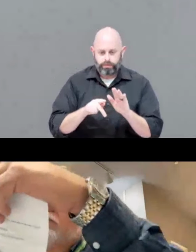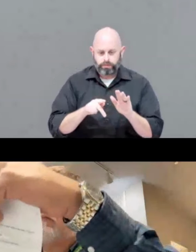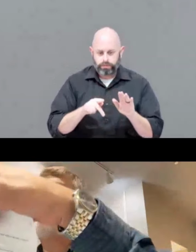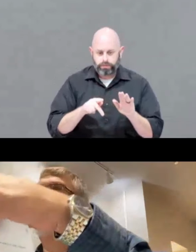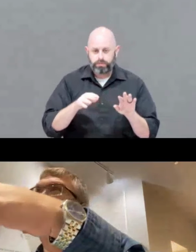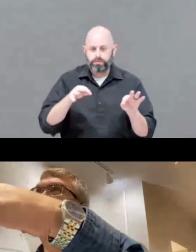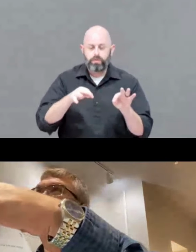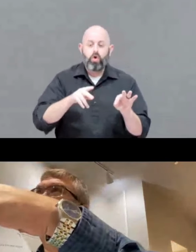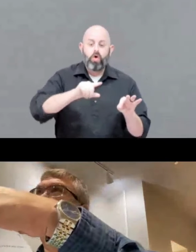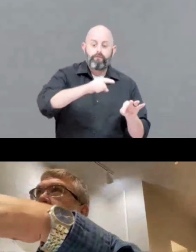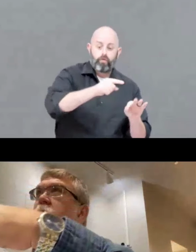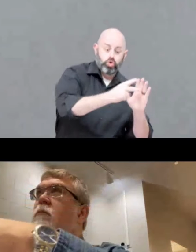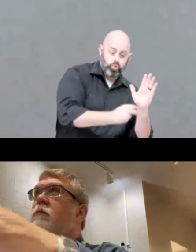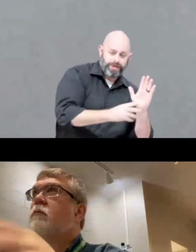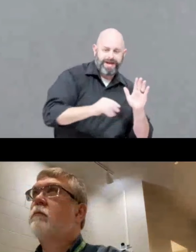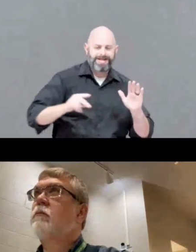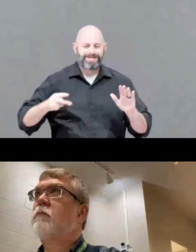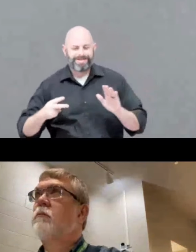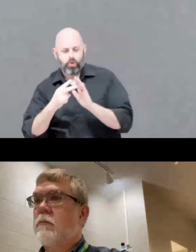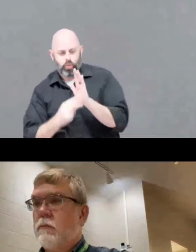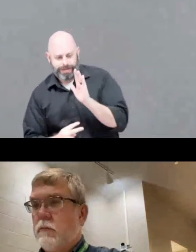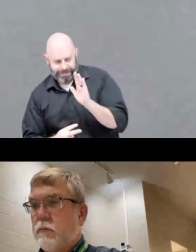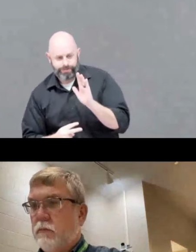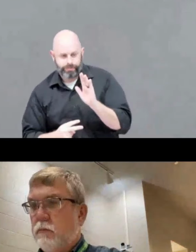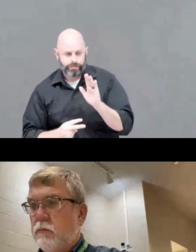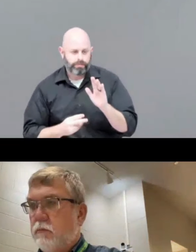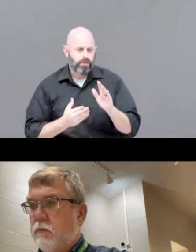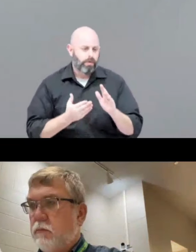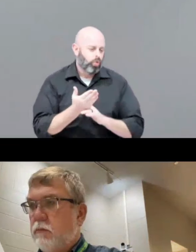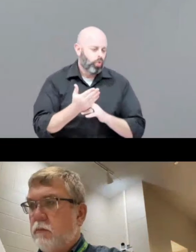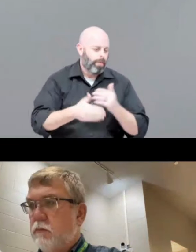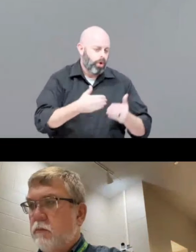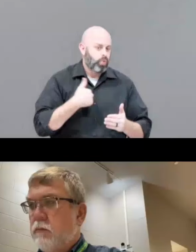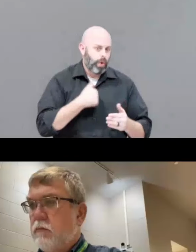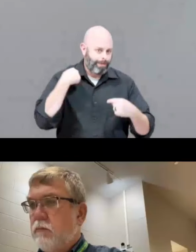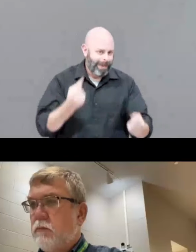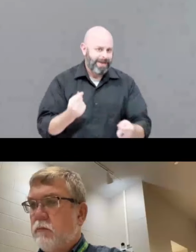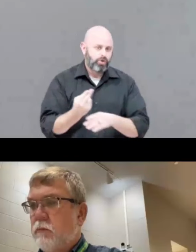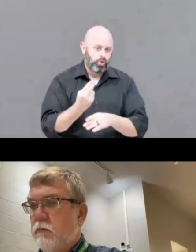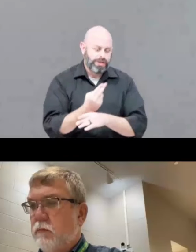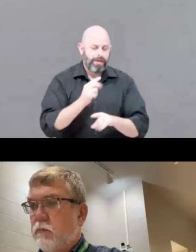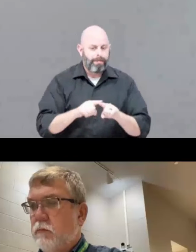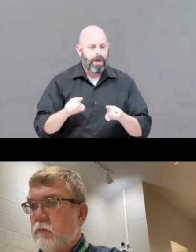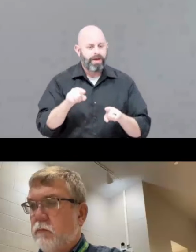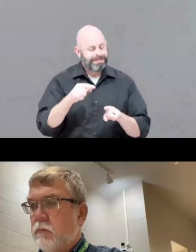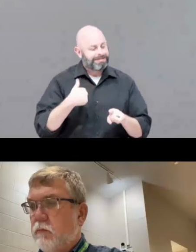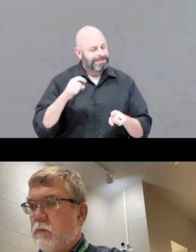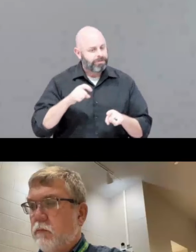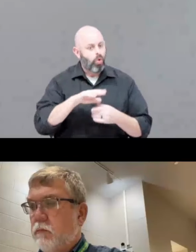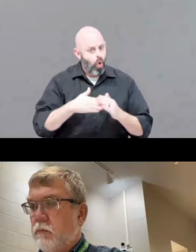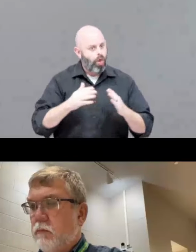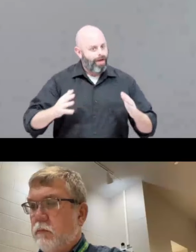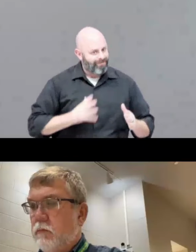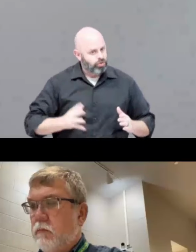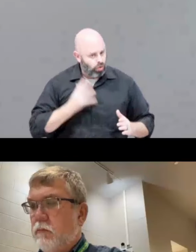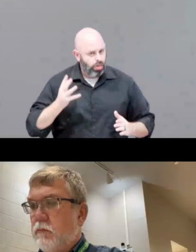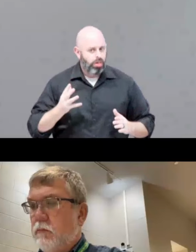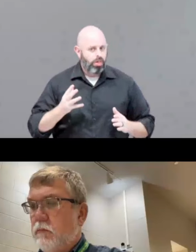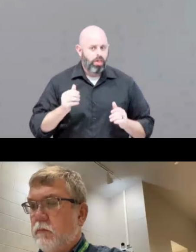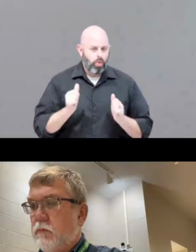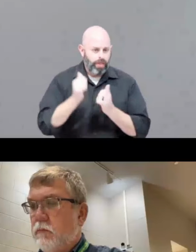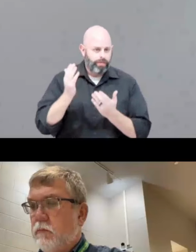second read, and it goes through the process that we've been using, but we needed to make it all official